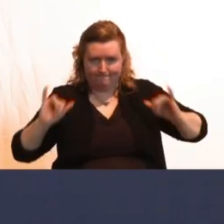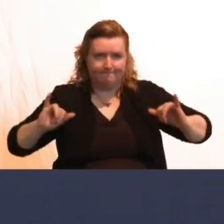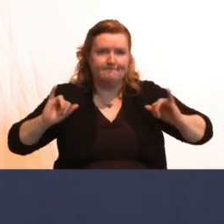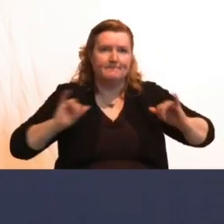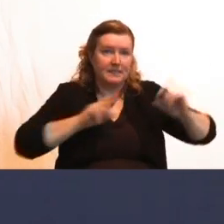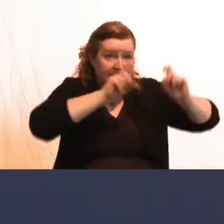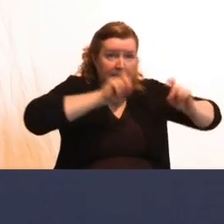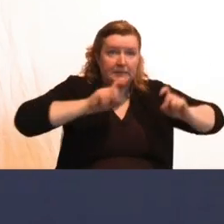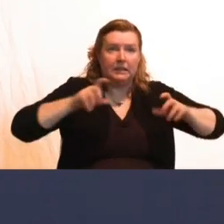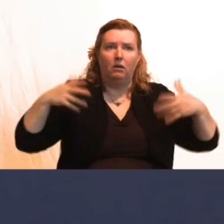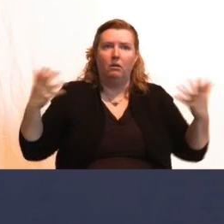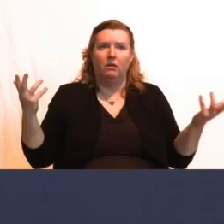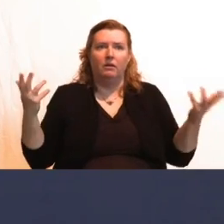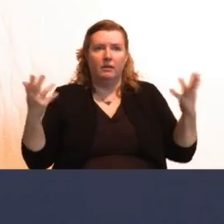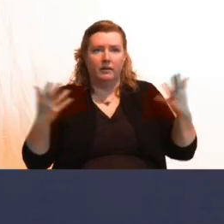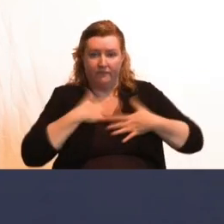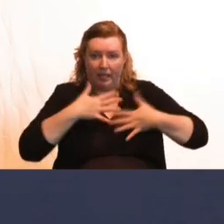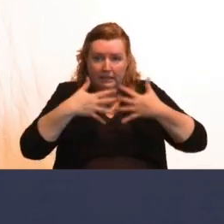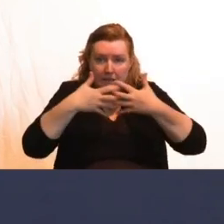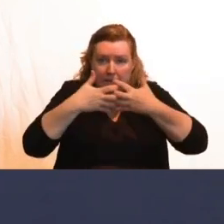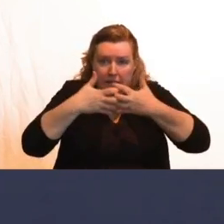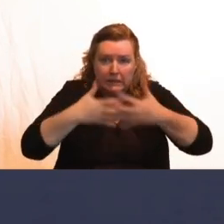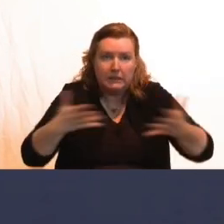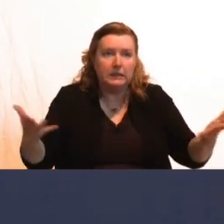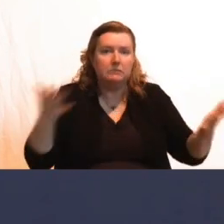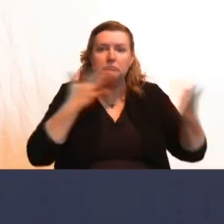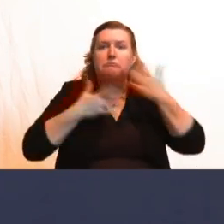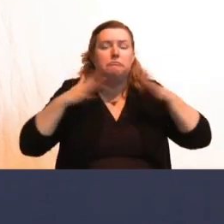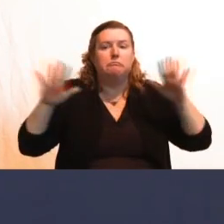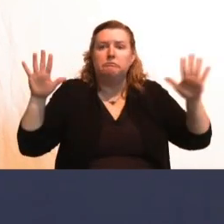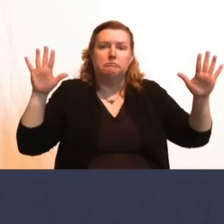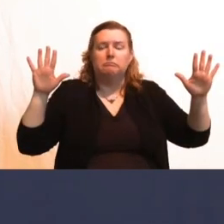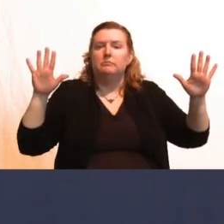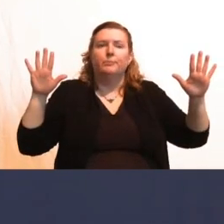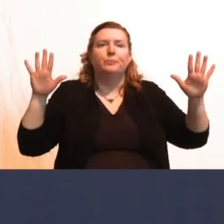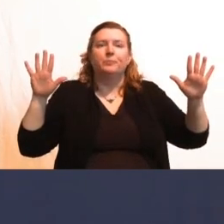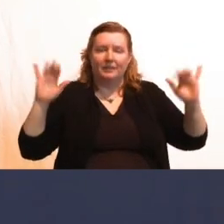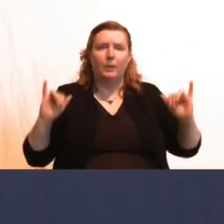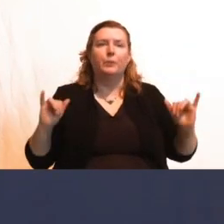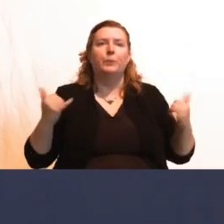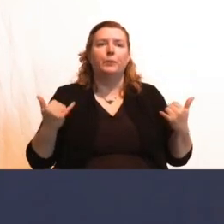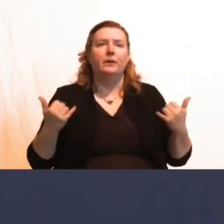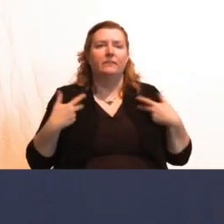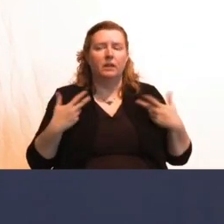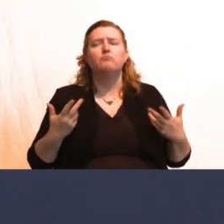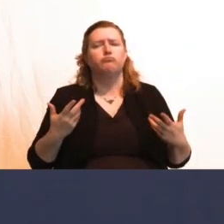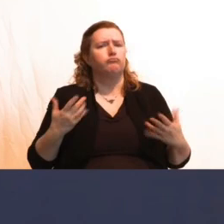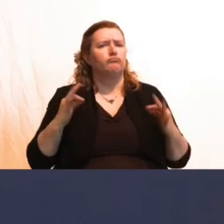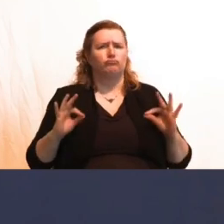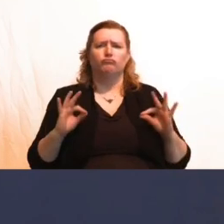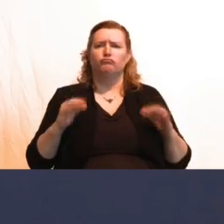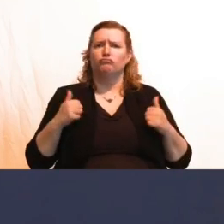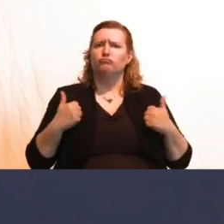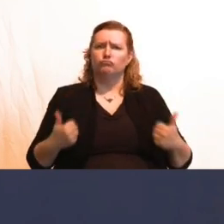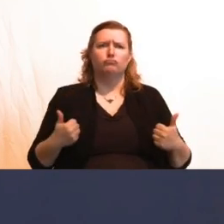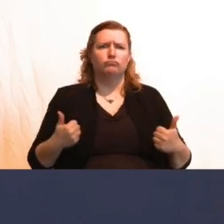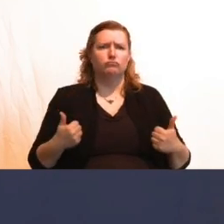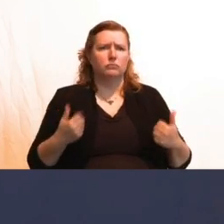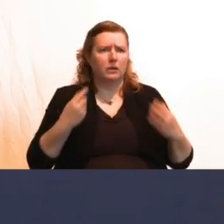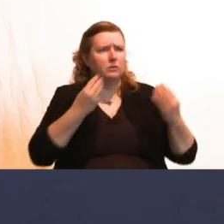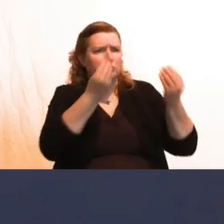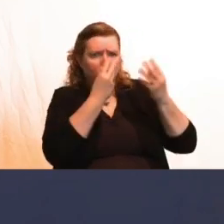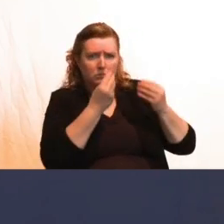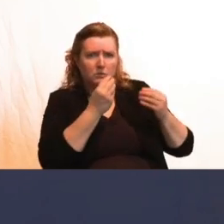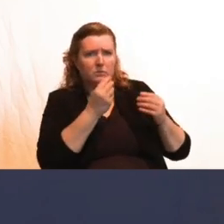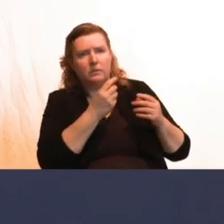about the vibrations I'm hearing from the White House and the federal administration. I feel very good with the folks on either side of me in terms of building